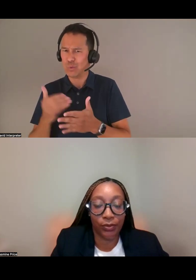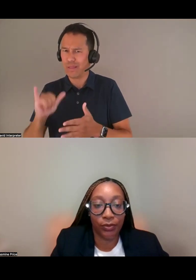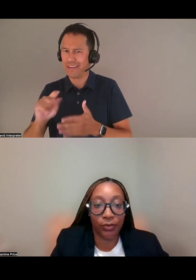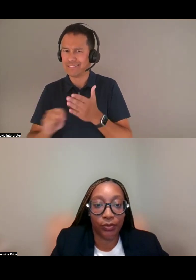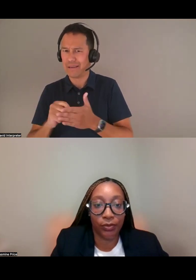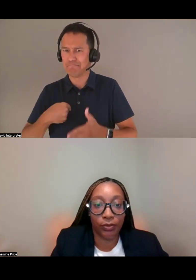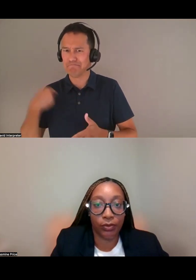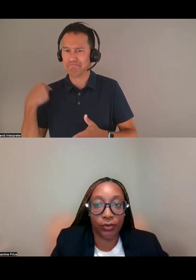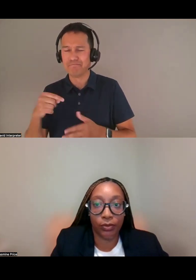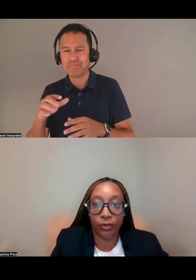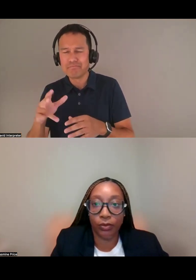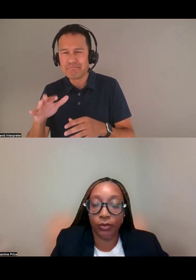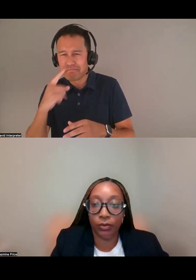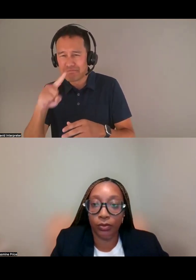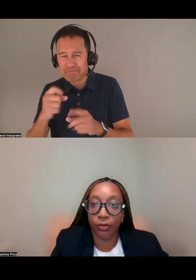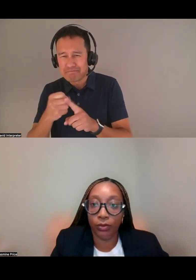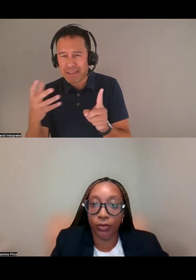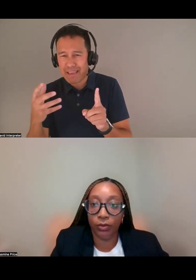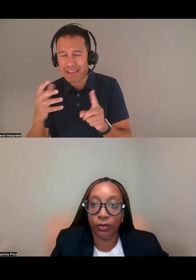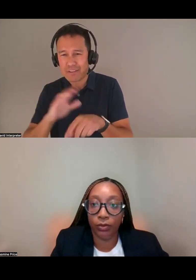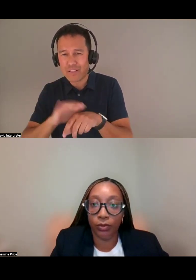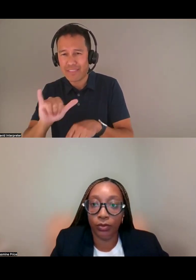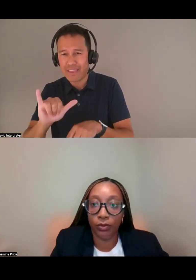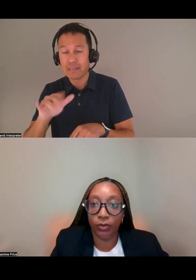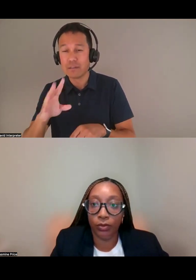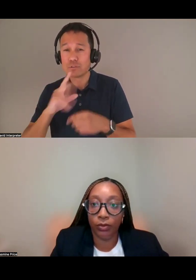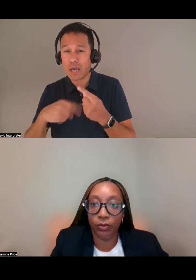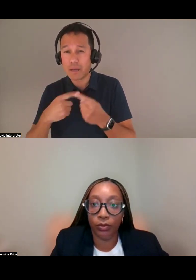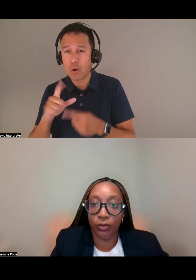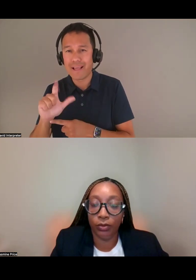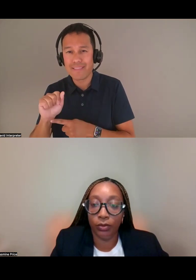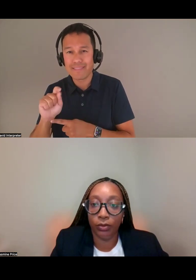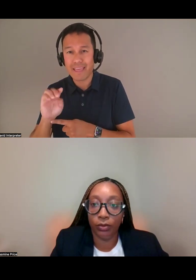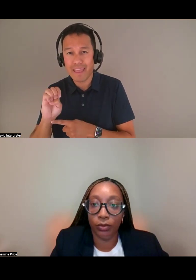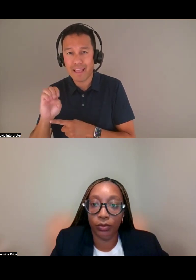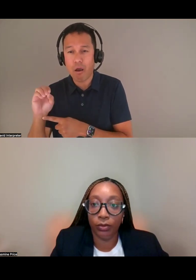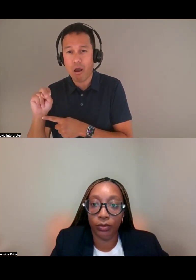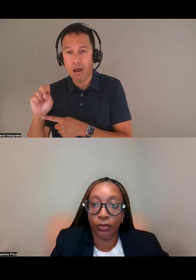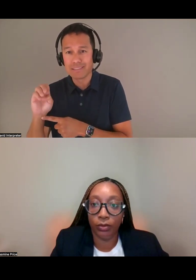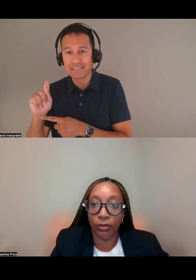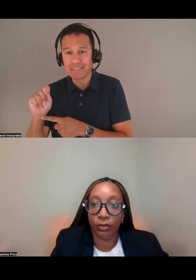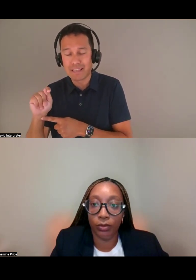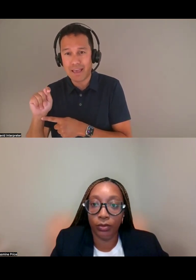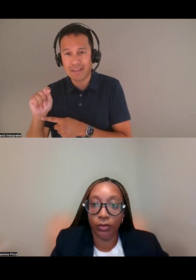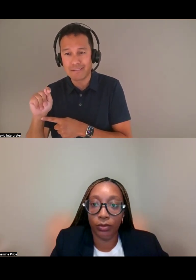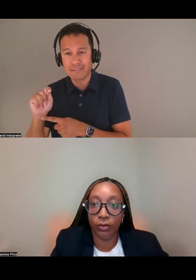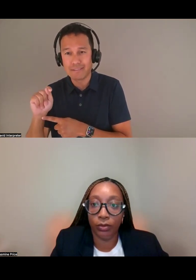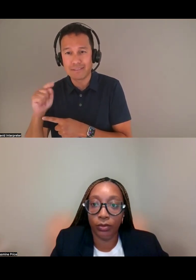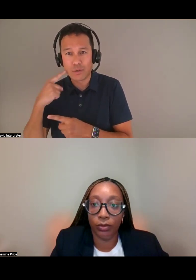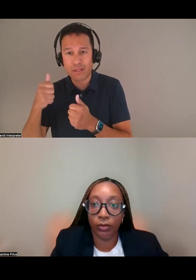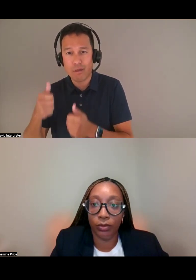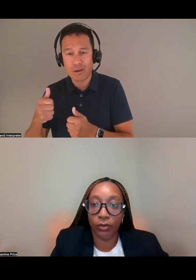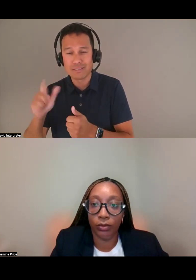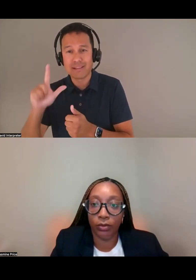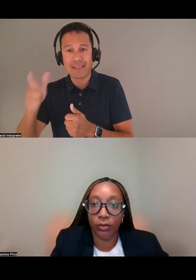would you mind expanding on the chat? Are you like referring to late onset hearing loss? I just trying to clarify because this was right around the